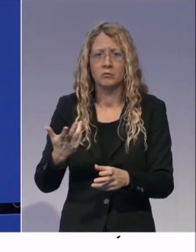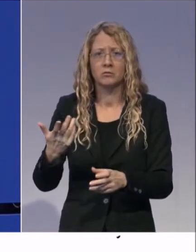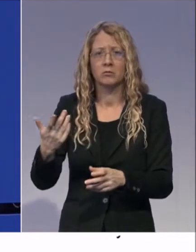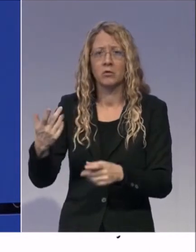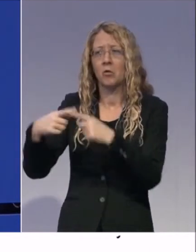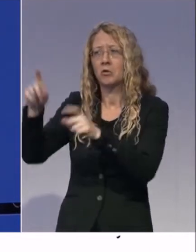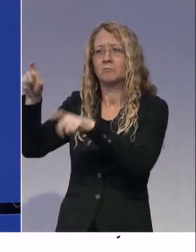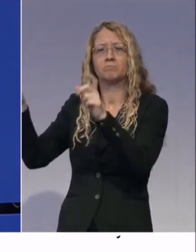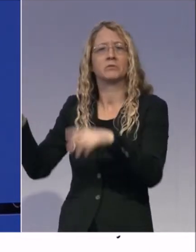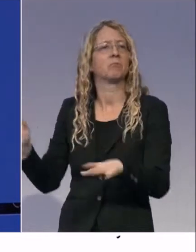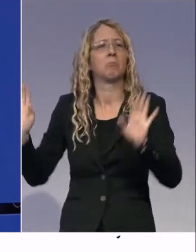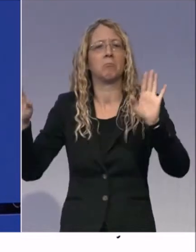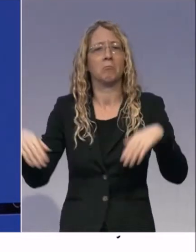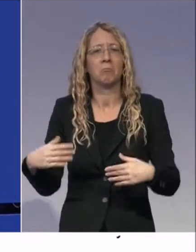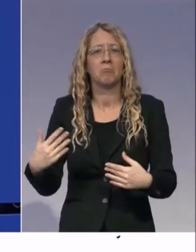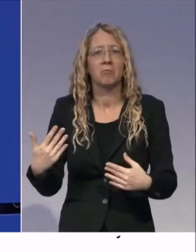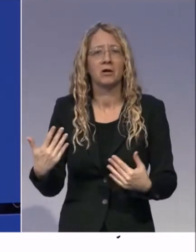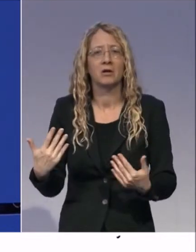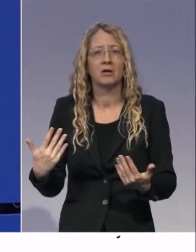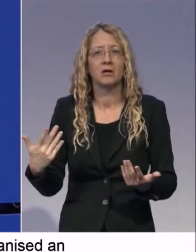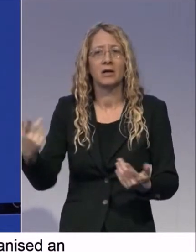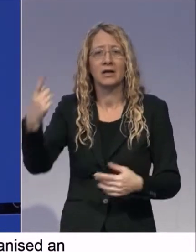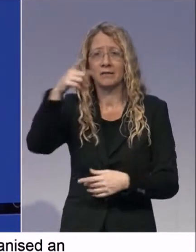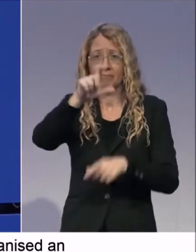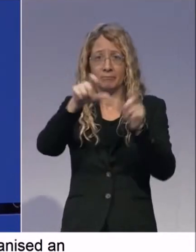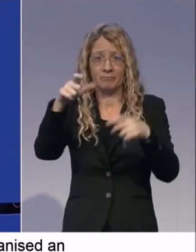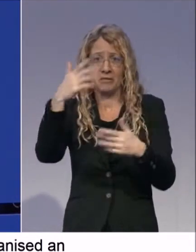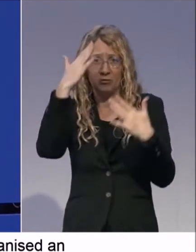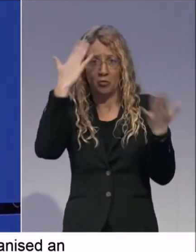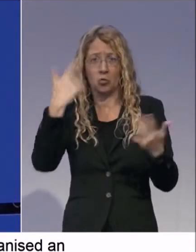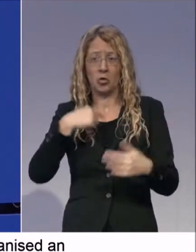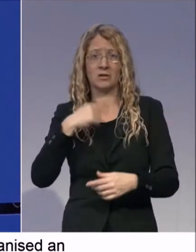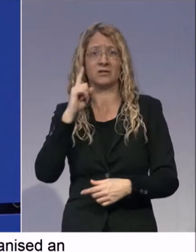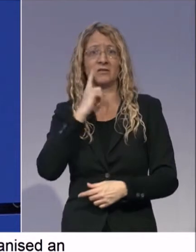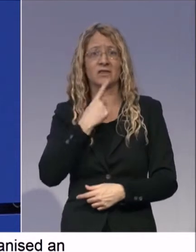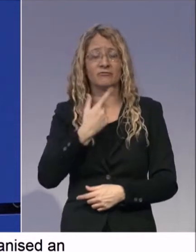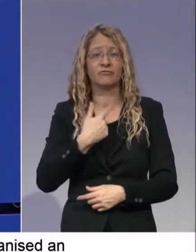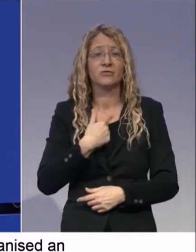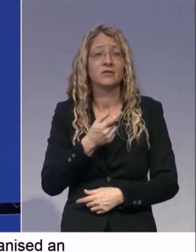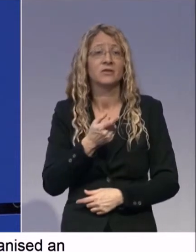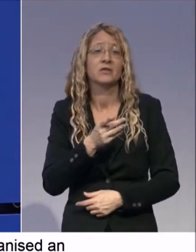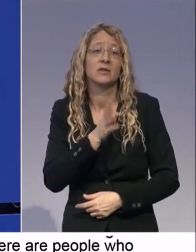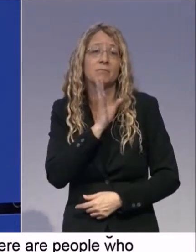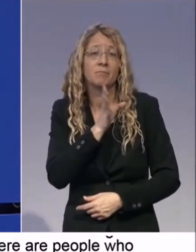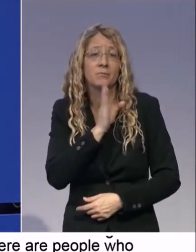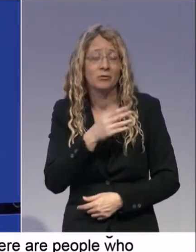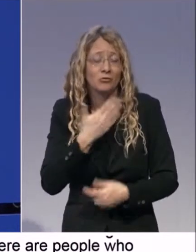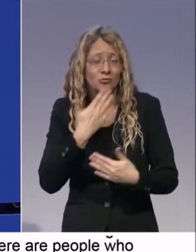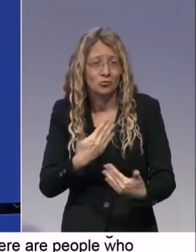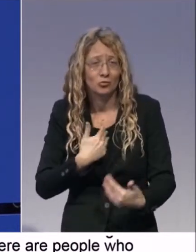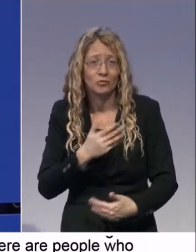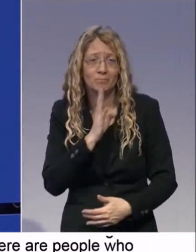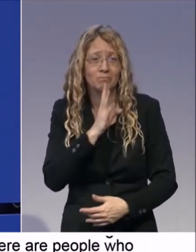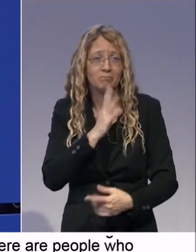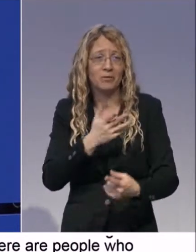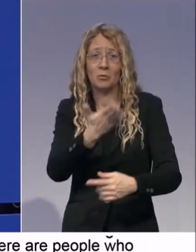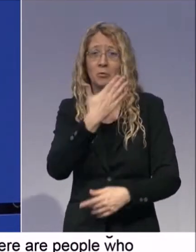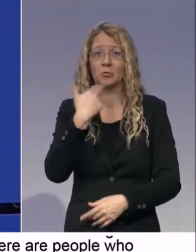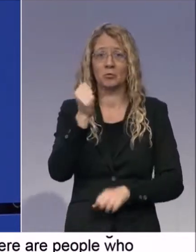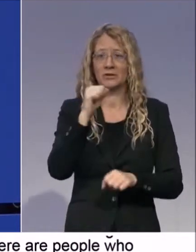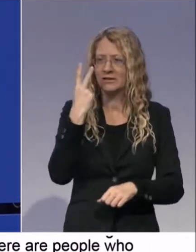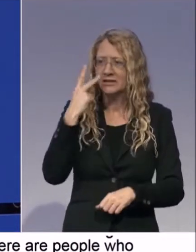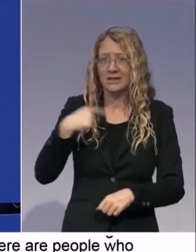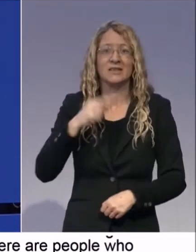speech is good, really good, and it's deceptively. So I think we have responsibility to educate.